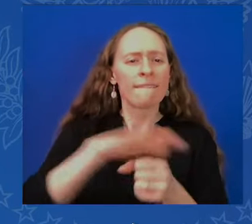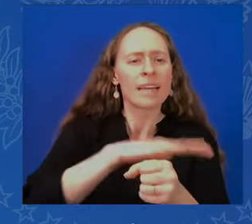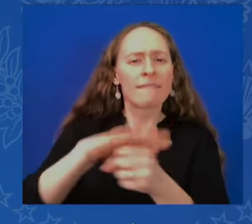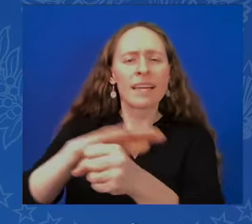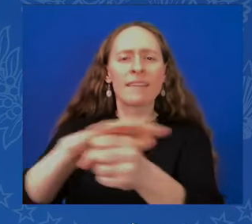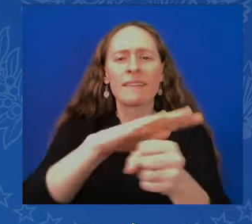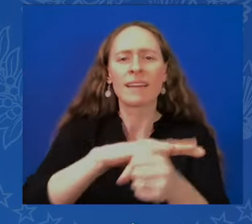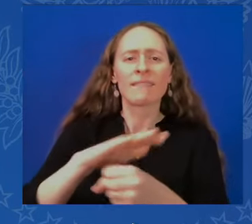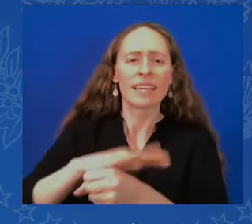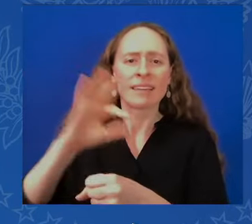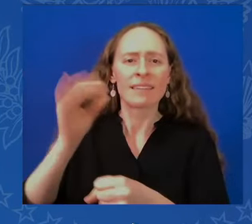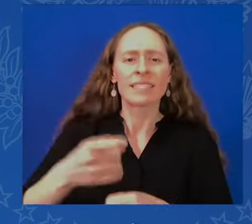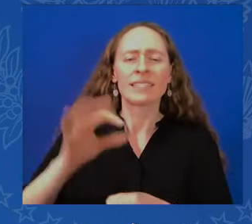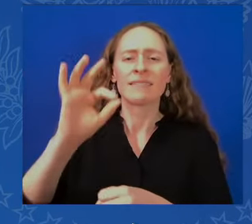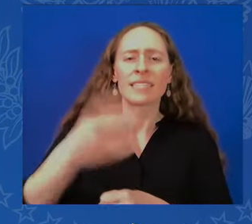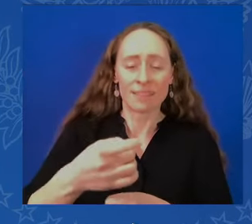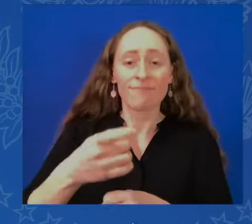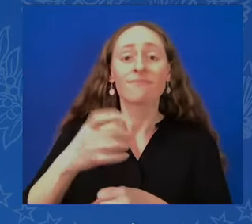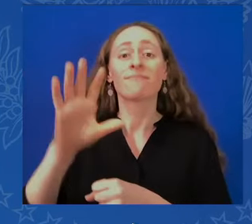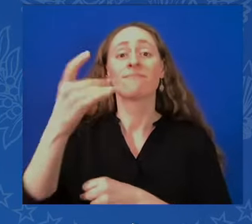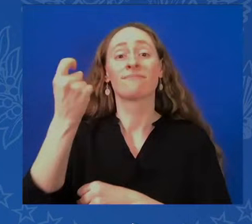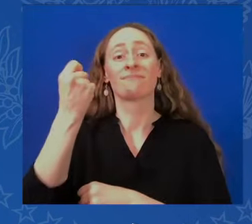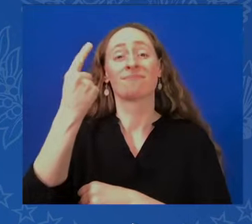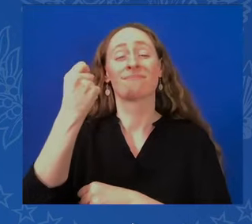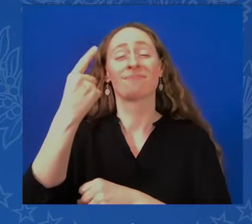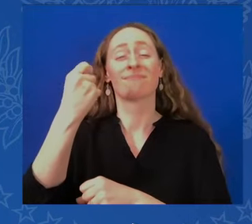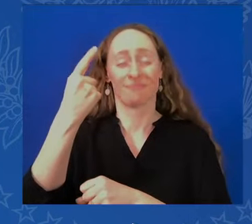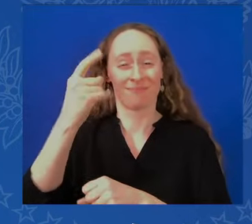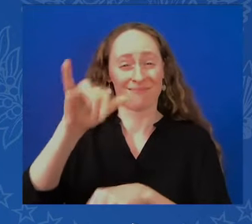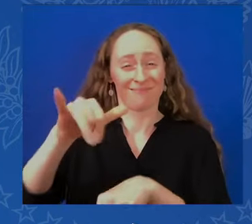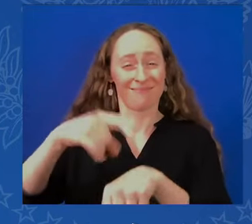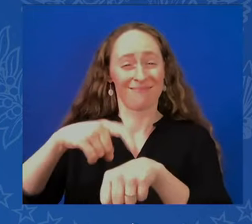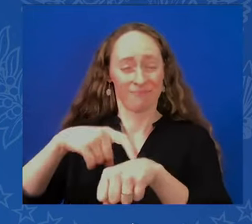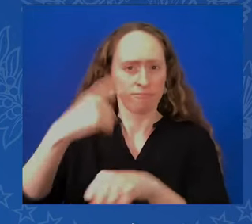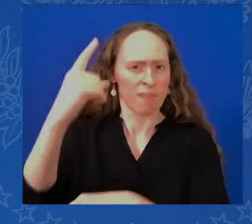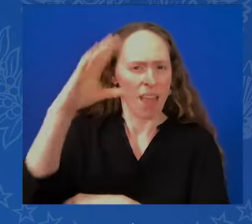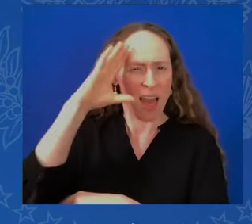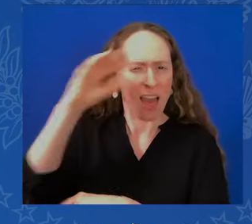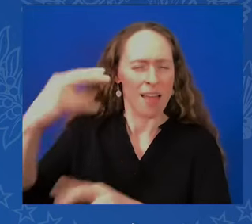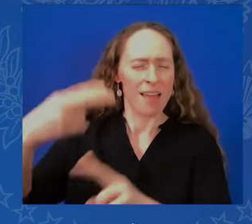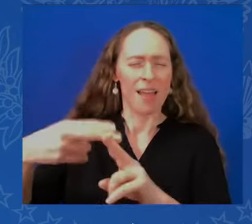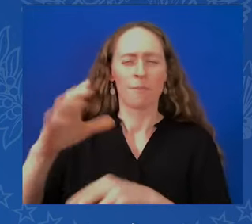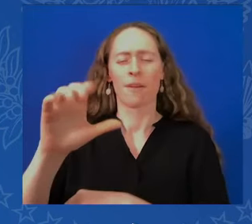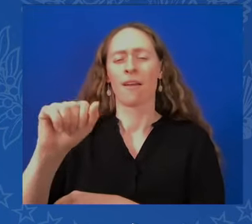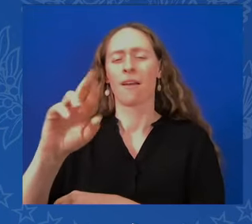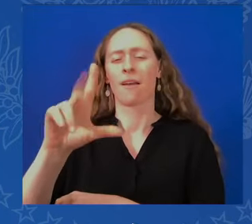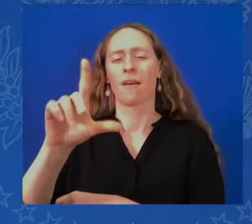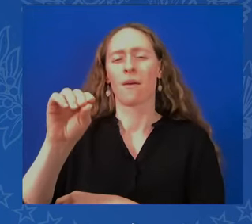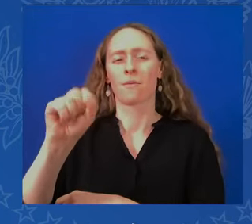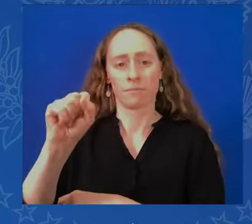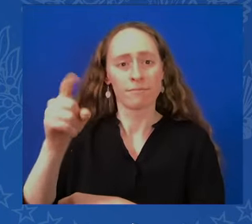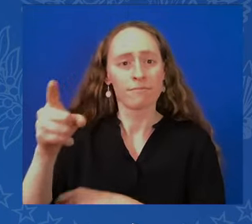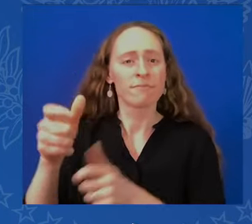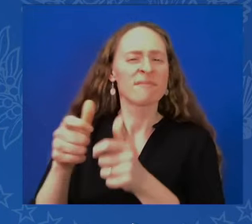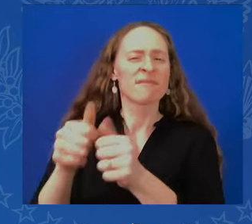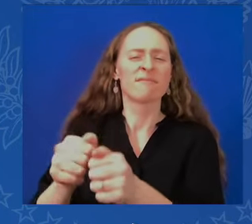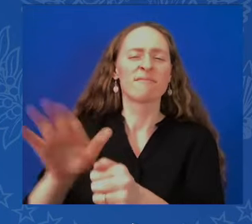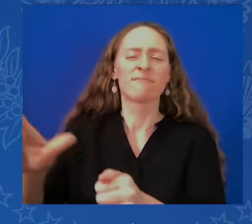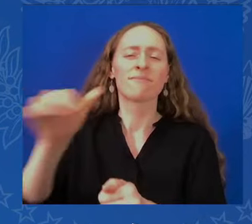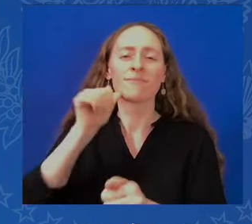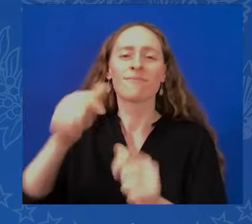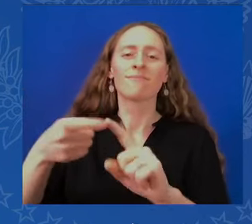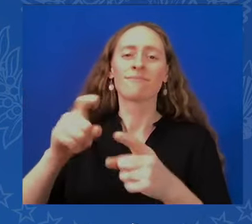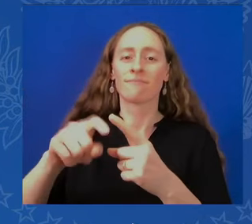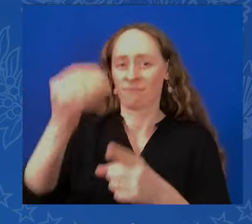was only 24, left a message for his girlfriend. Here's what it said. "We just poured cement. We're waiting for it to